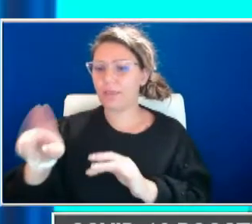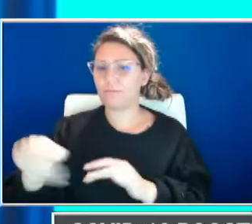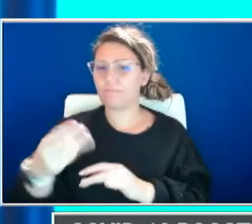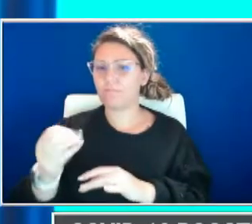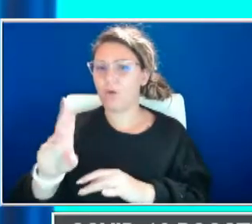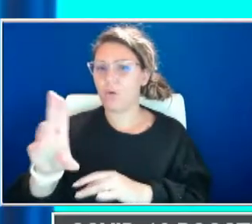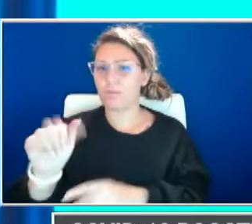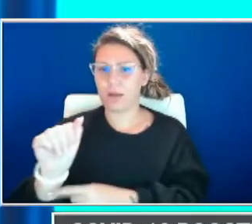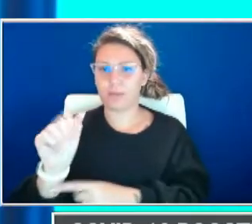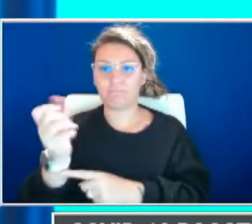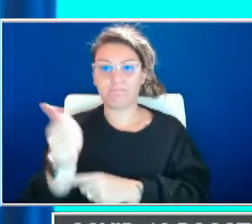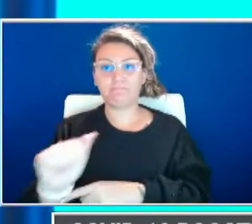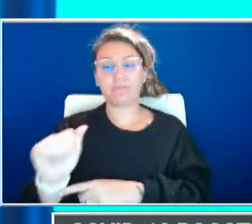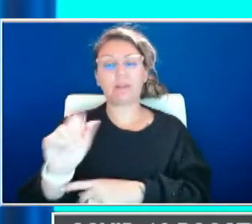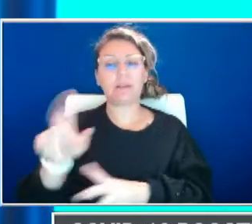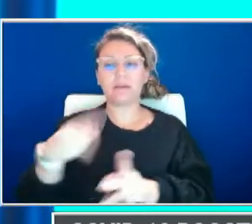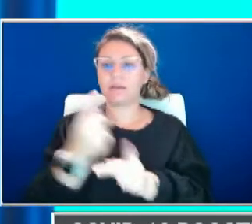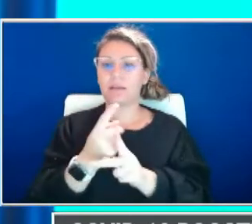any kind of